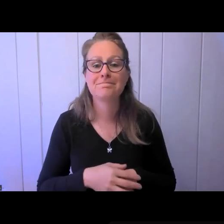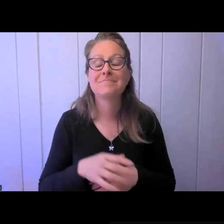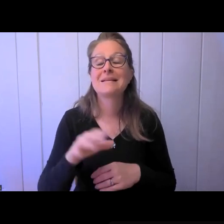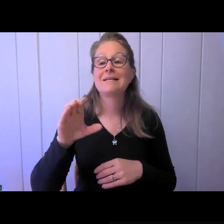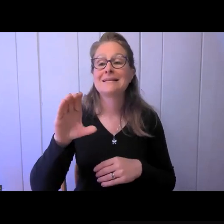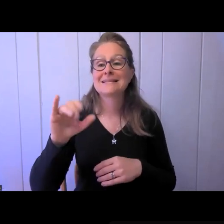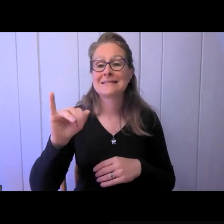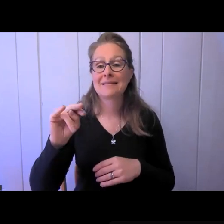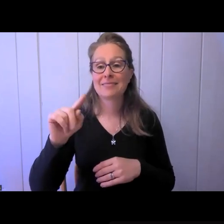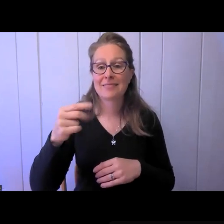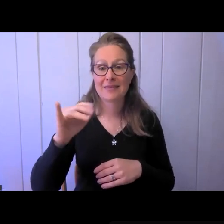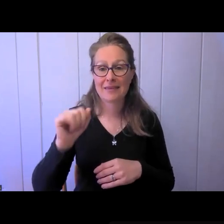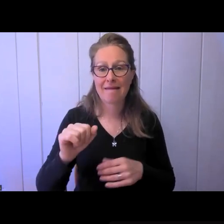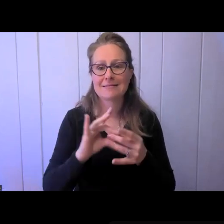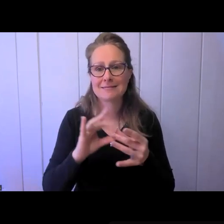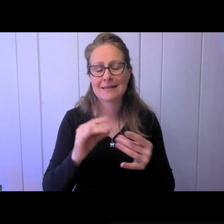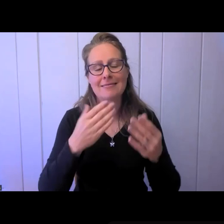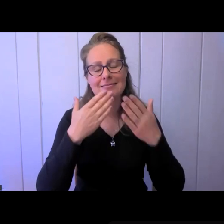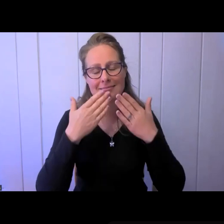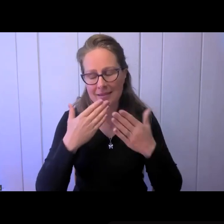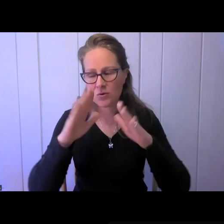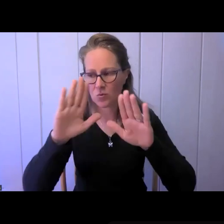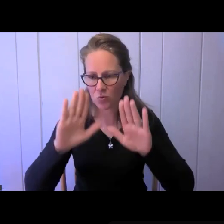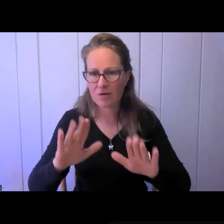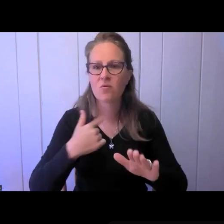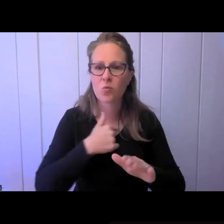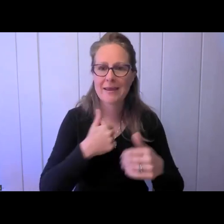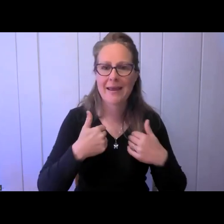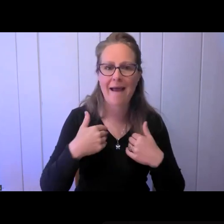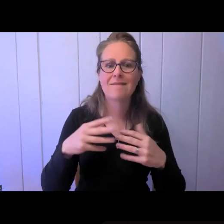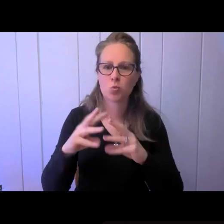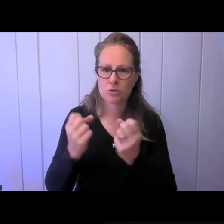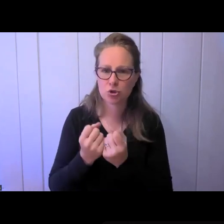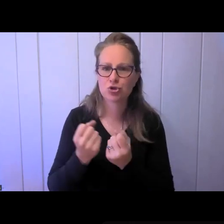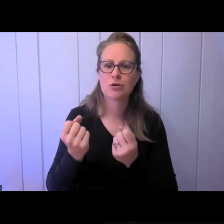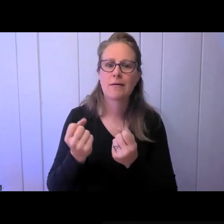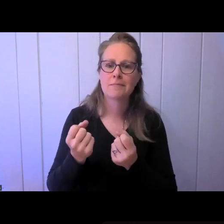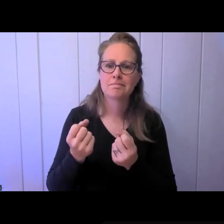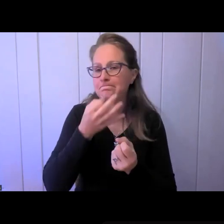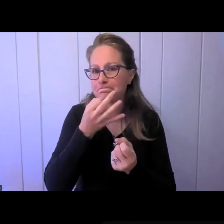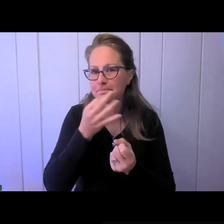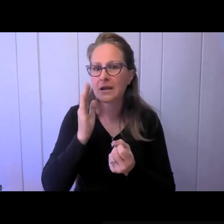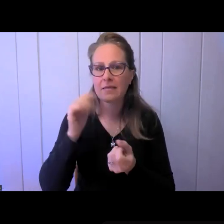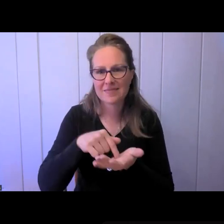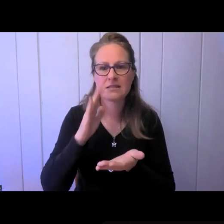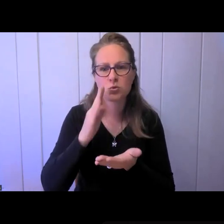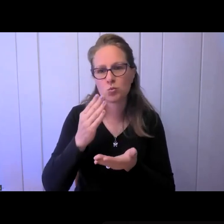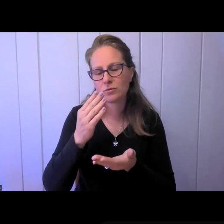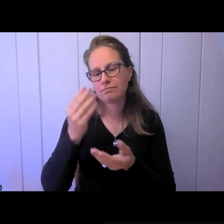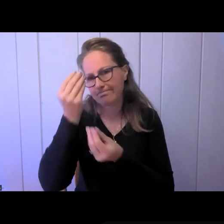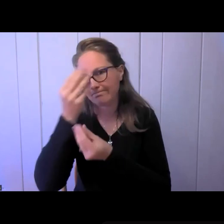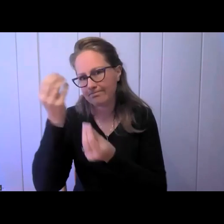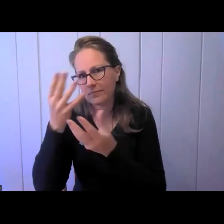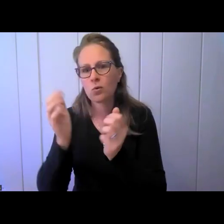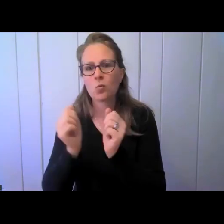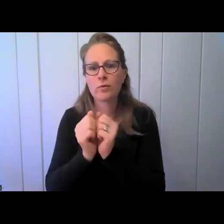coming up for DSDHH, Western Region. I will share this as a resource with our regional manager. So